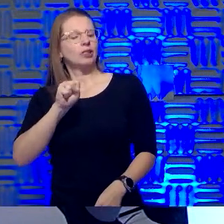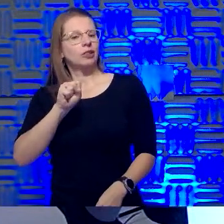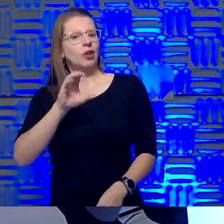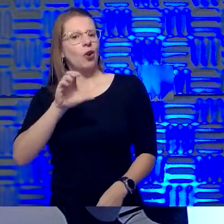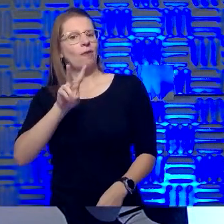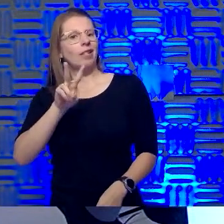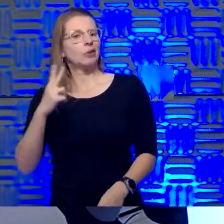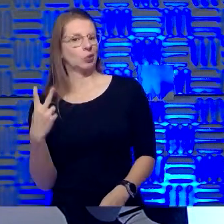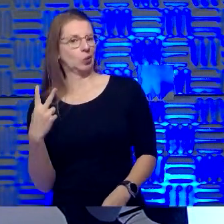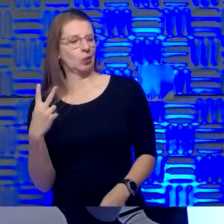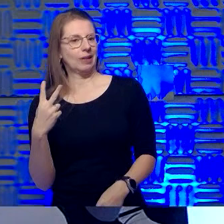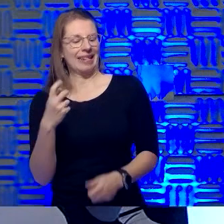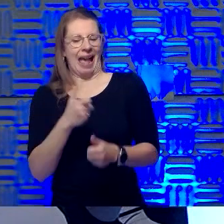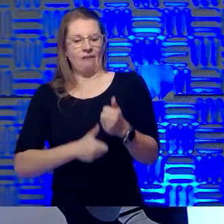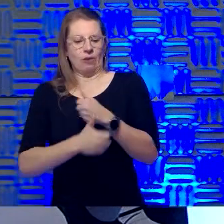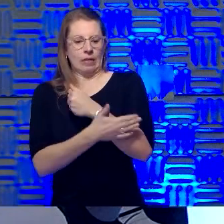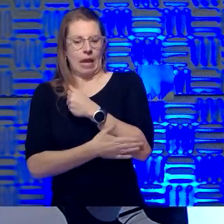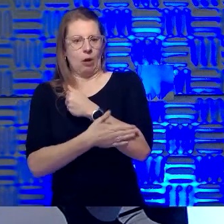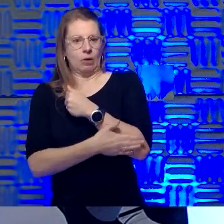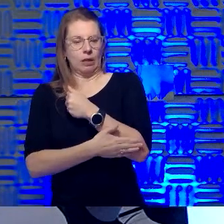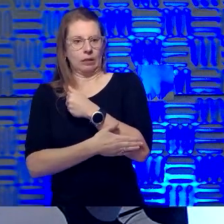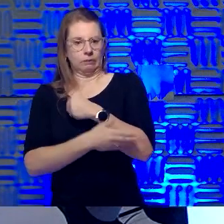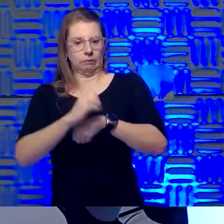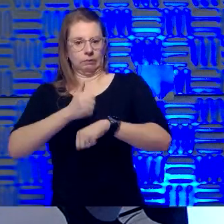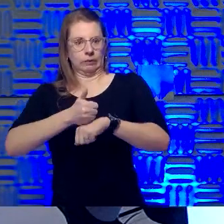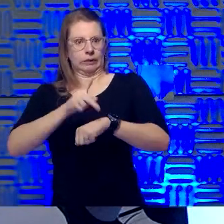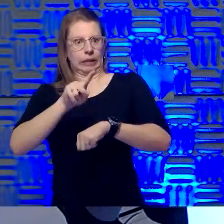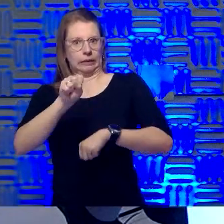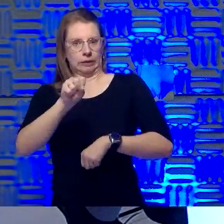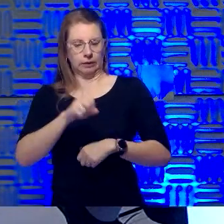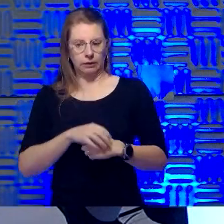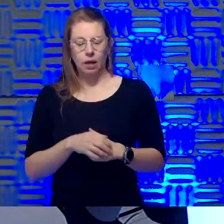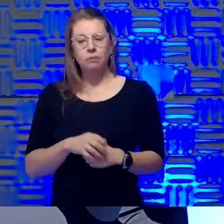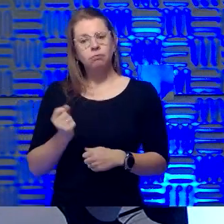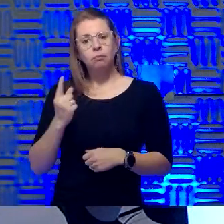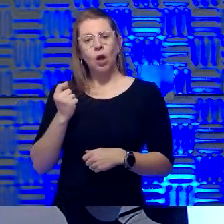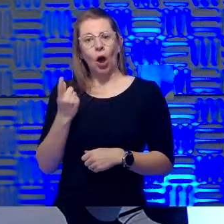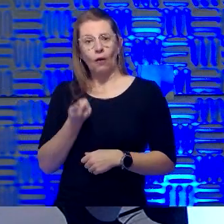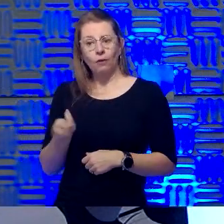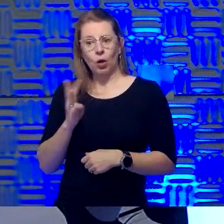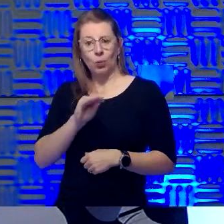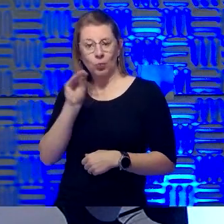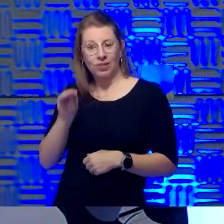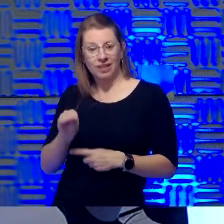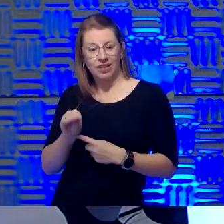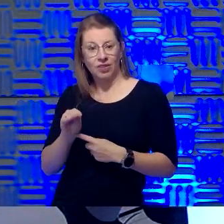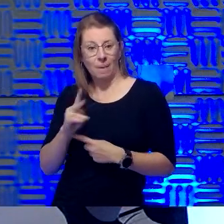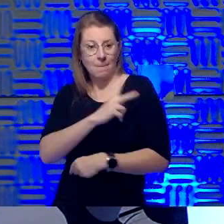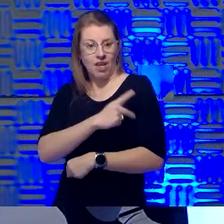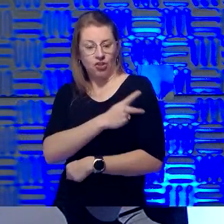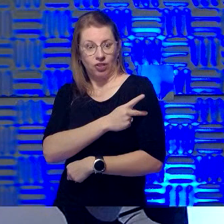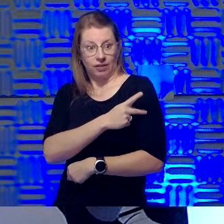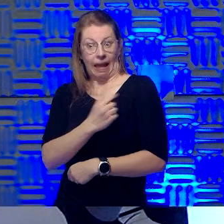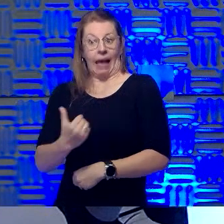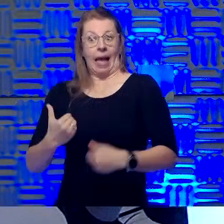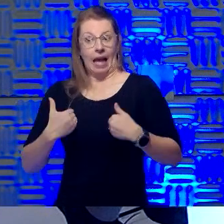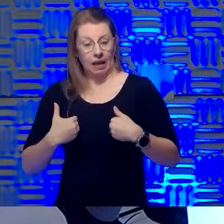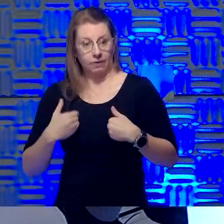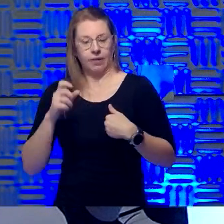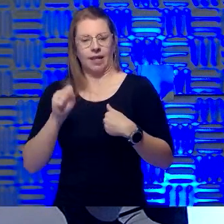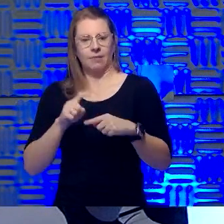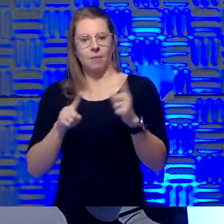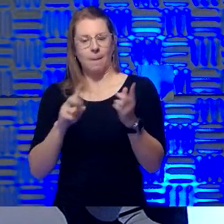of Kansas. Yep. I think that's the logic. We have to remember that only a few percentage of patients present to the hospital who have it. So just because somebody's not